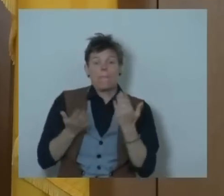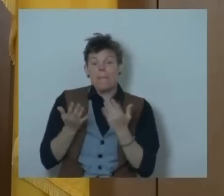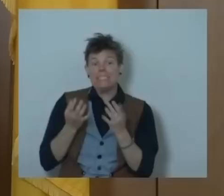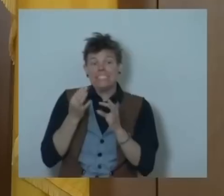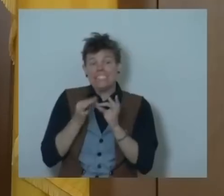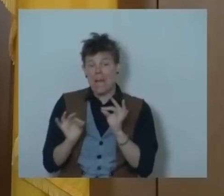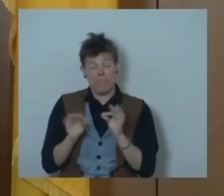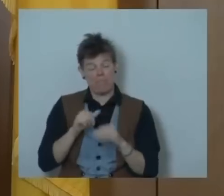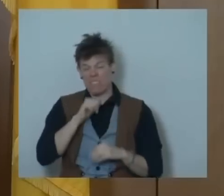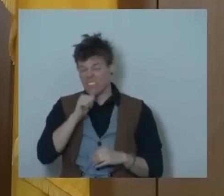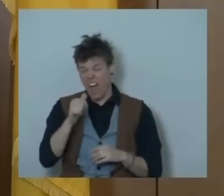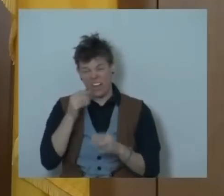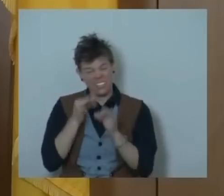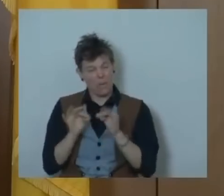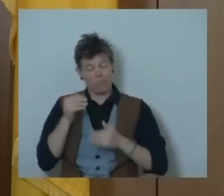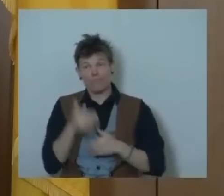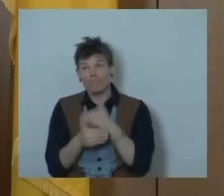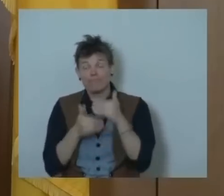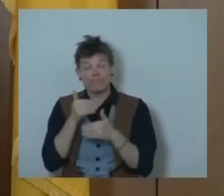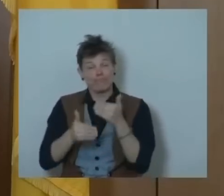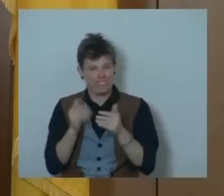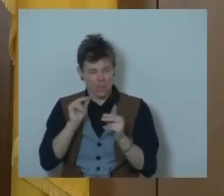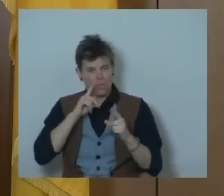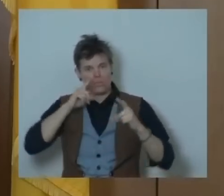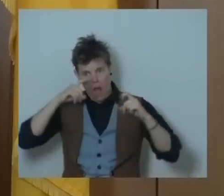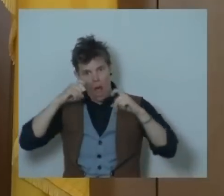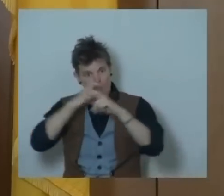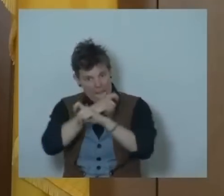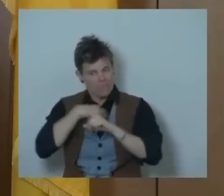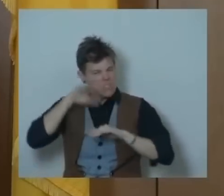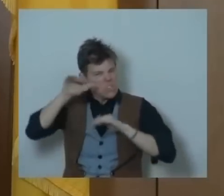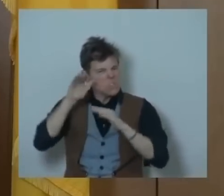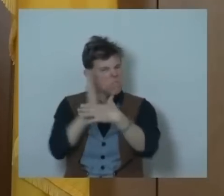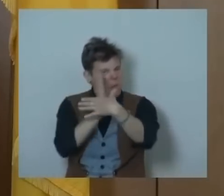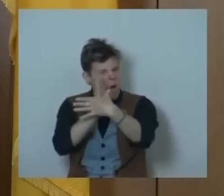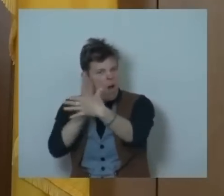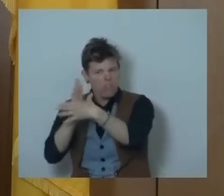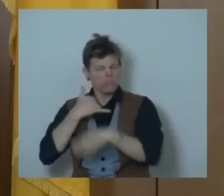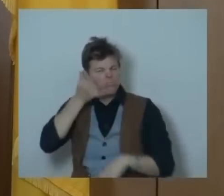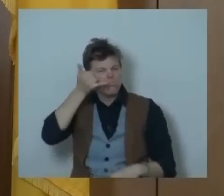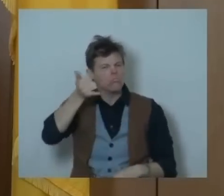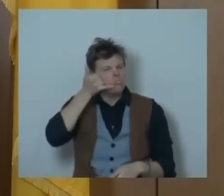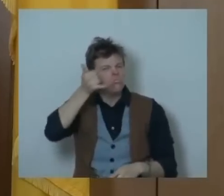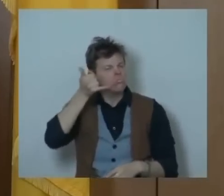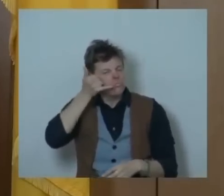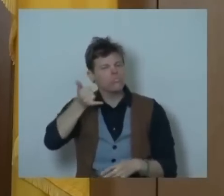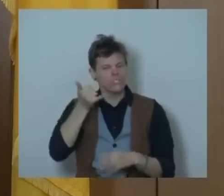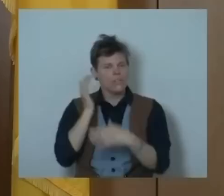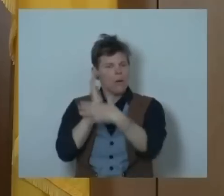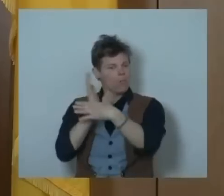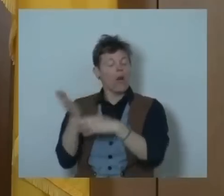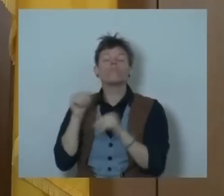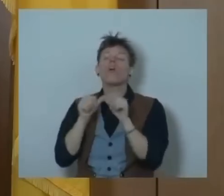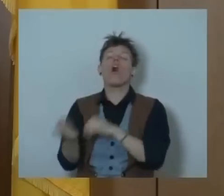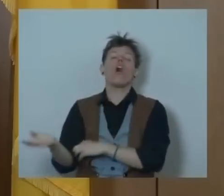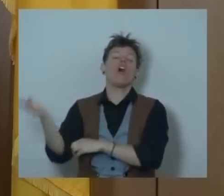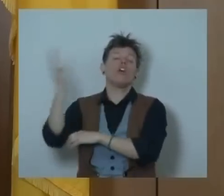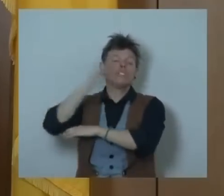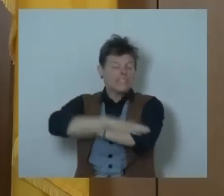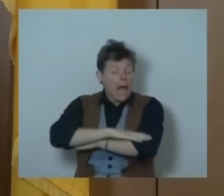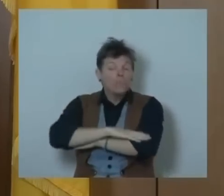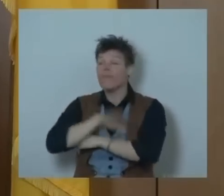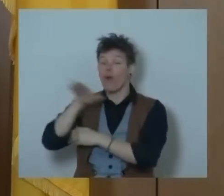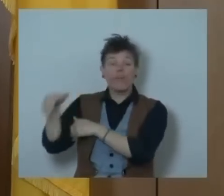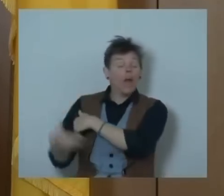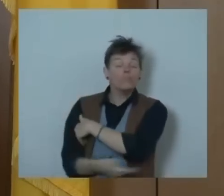has been what has made us successful. I literally will call you all day, all night, and